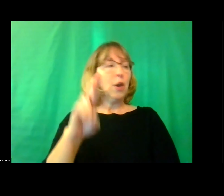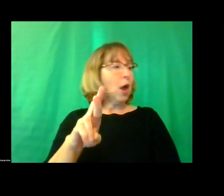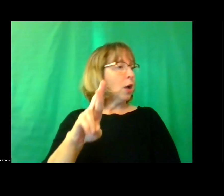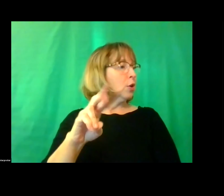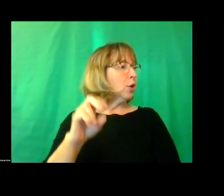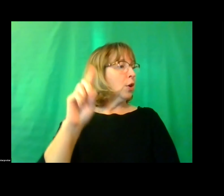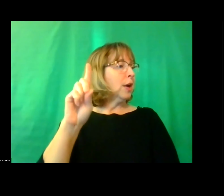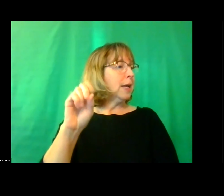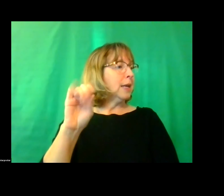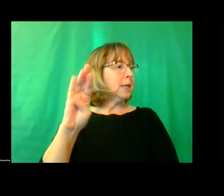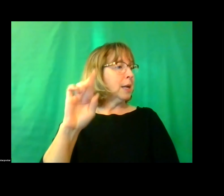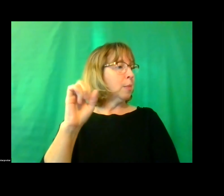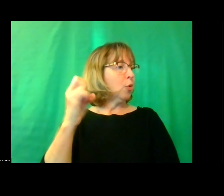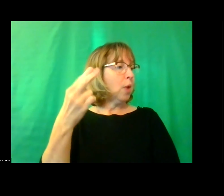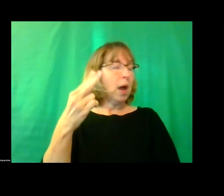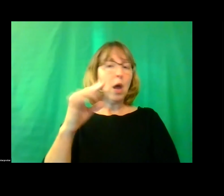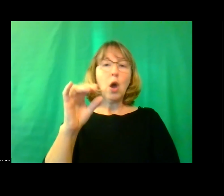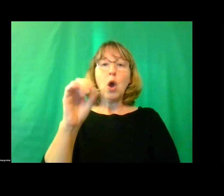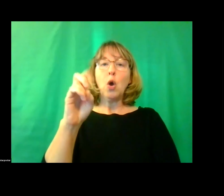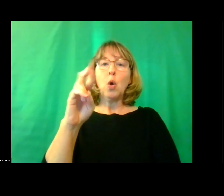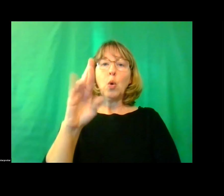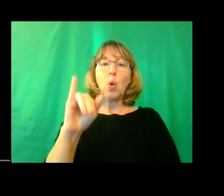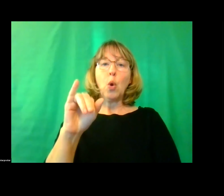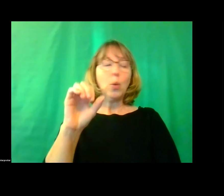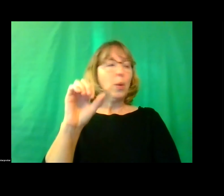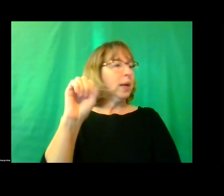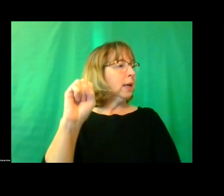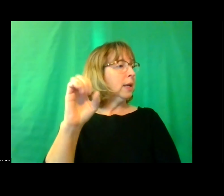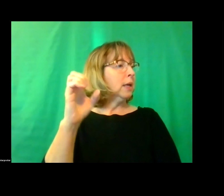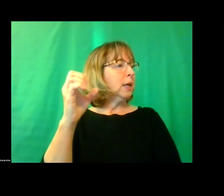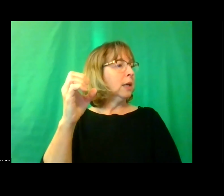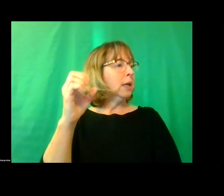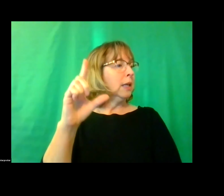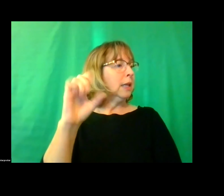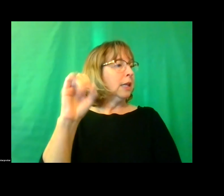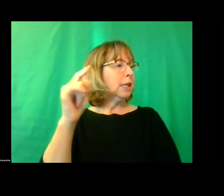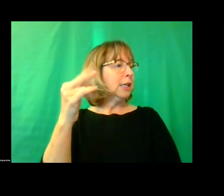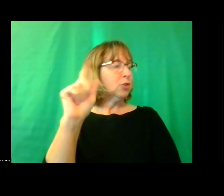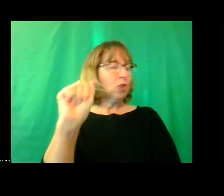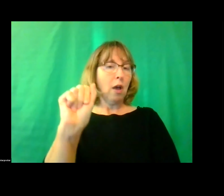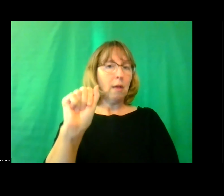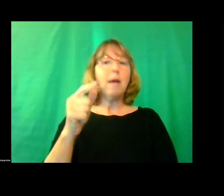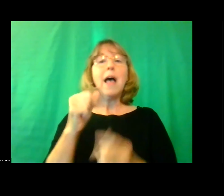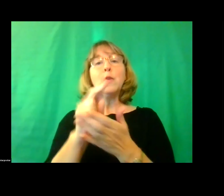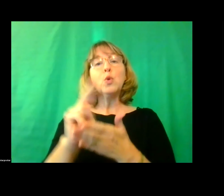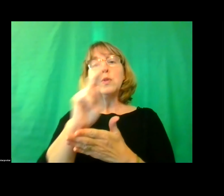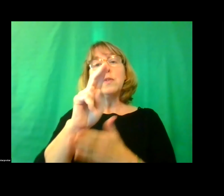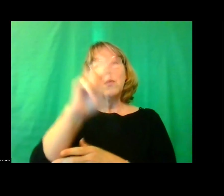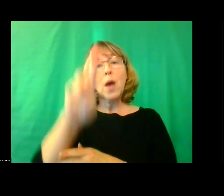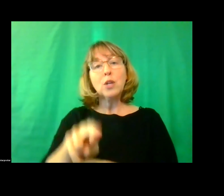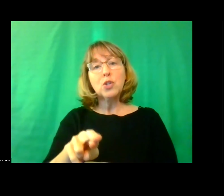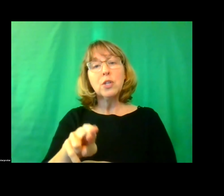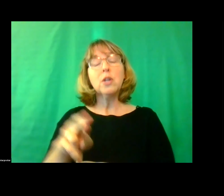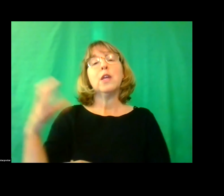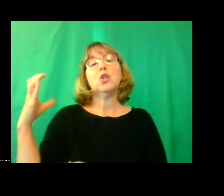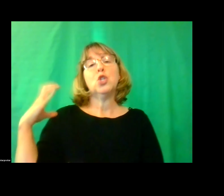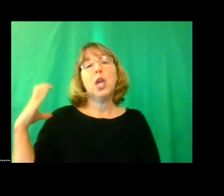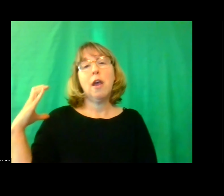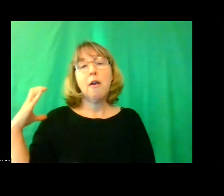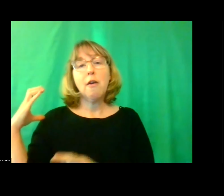Health Sciences. At the University of Rochester, Dr. Corey-Slechta has served as the chair of the